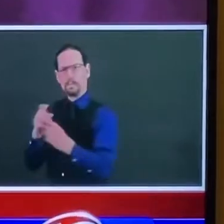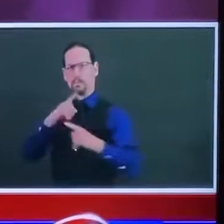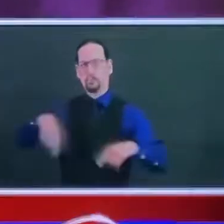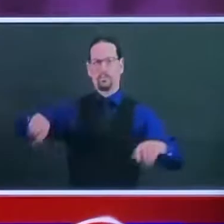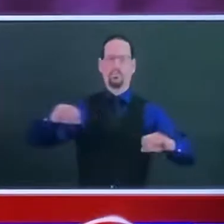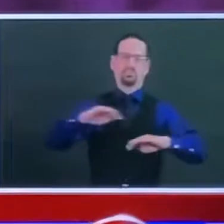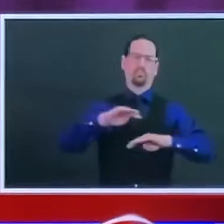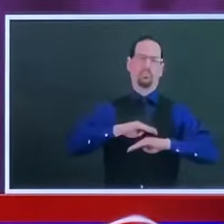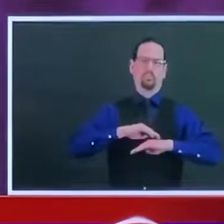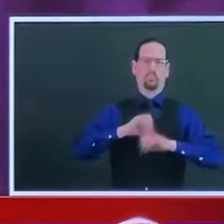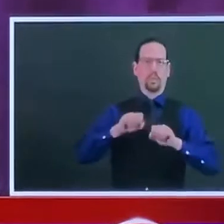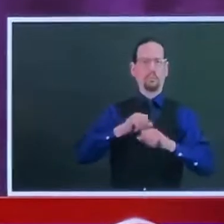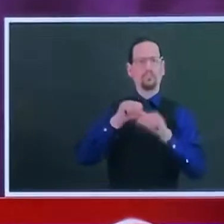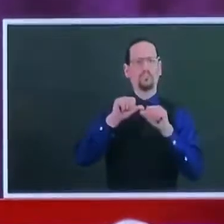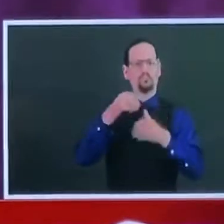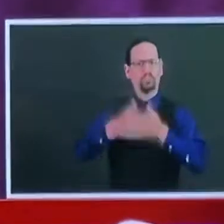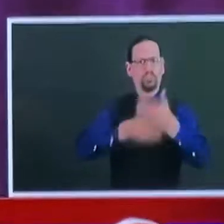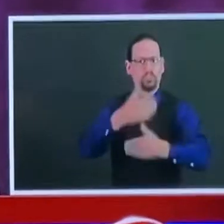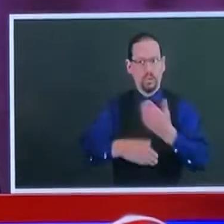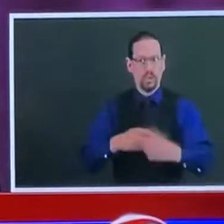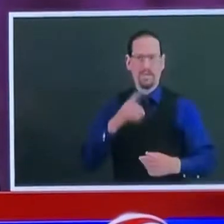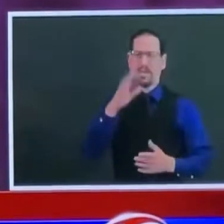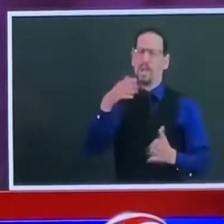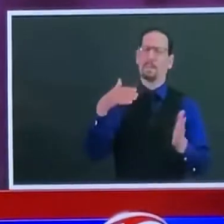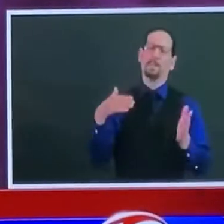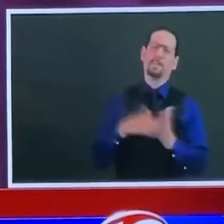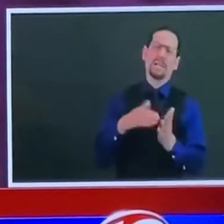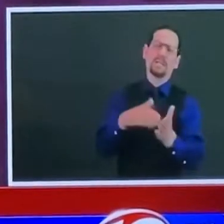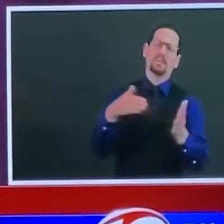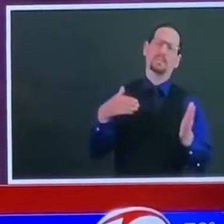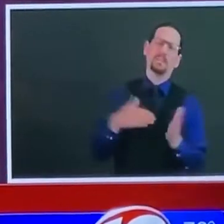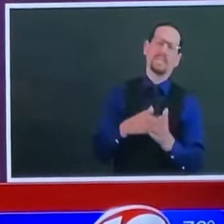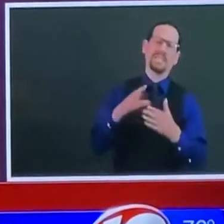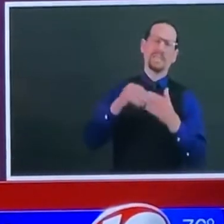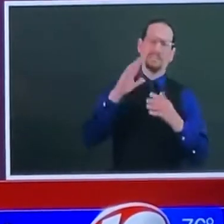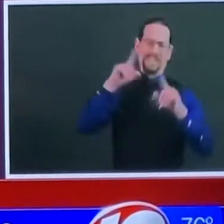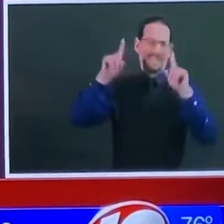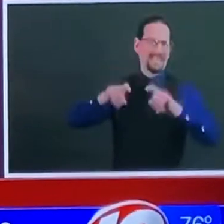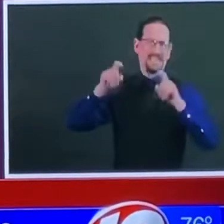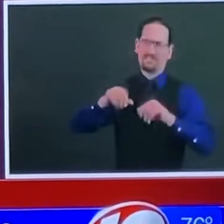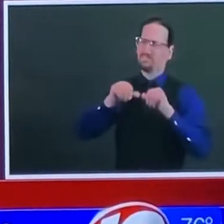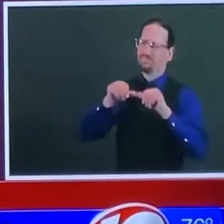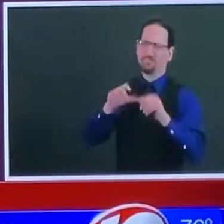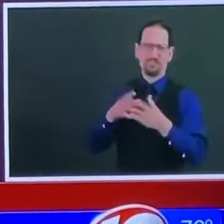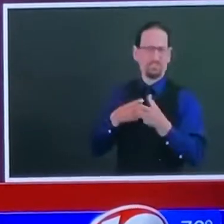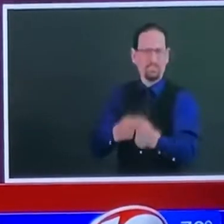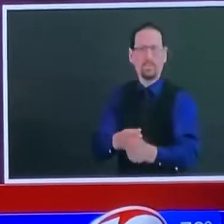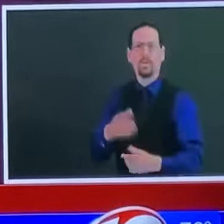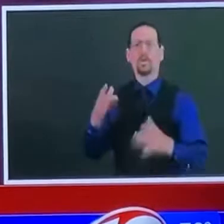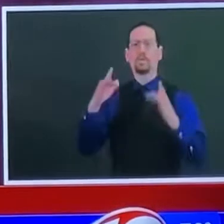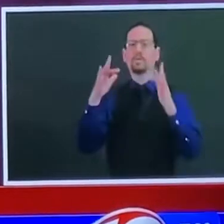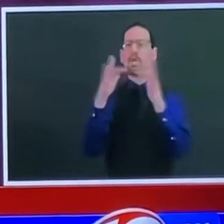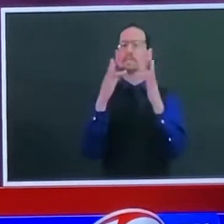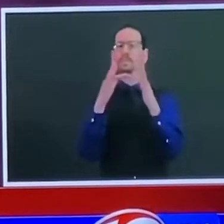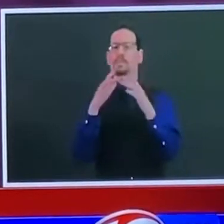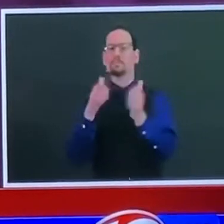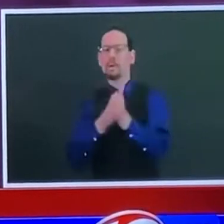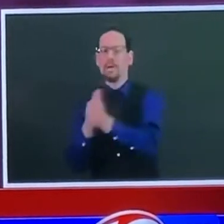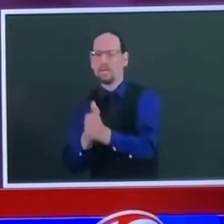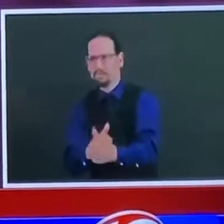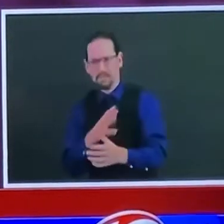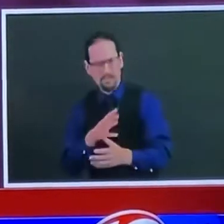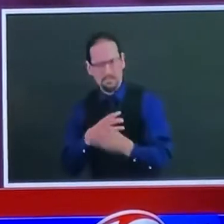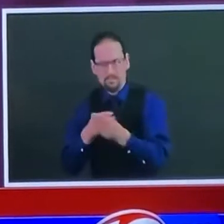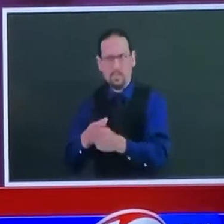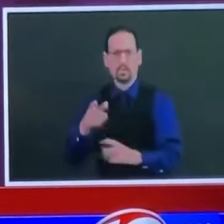tens of millions of dollars on contact tracing, quarantining, isolation,